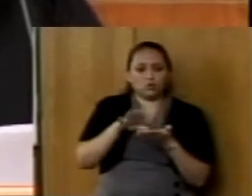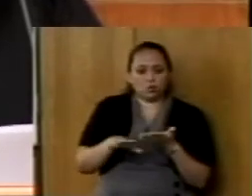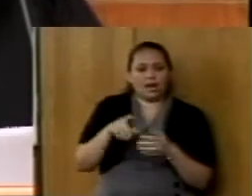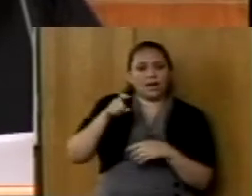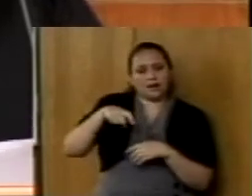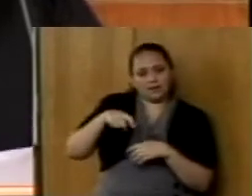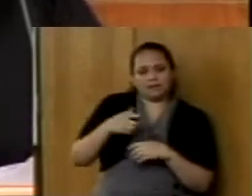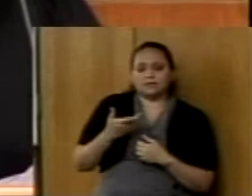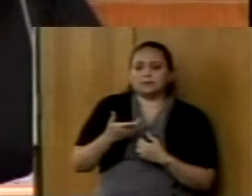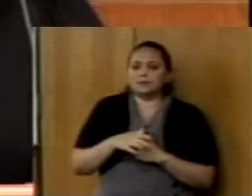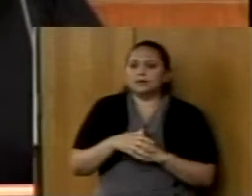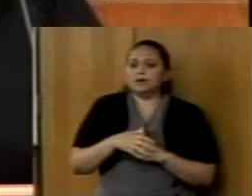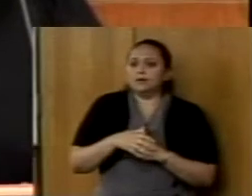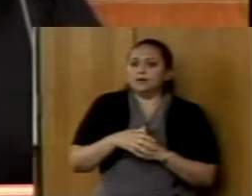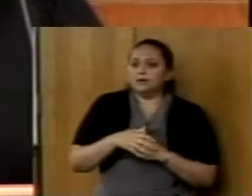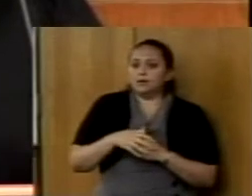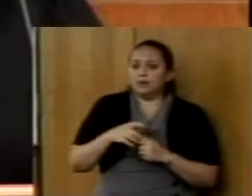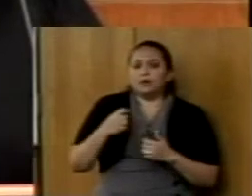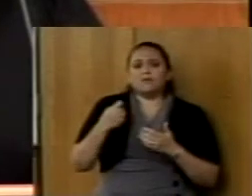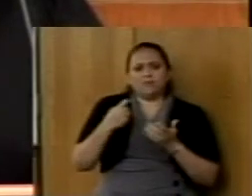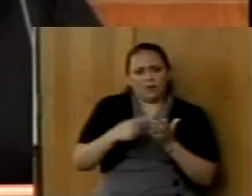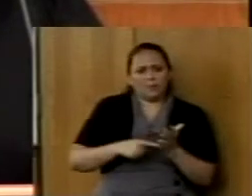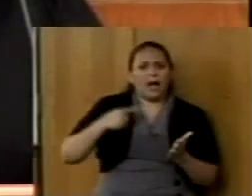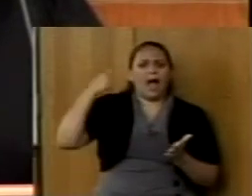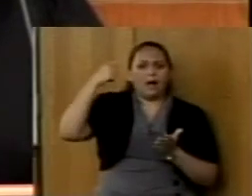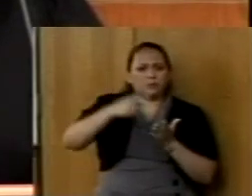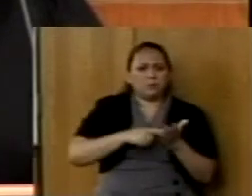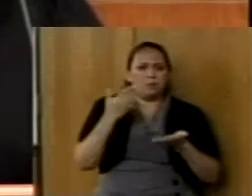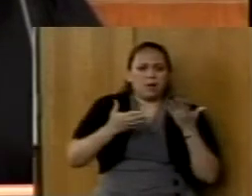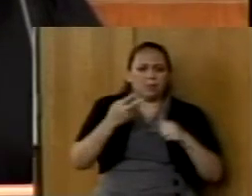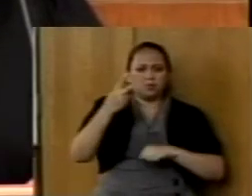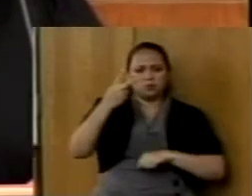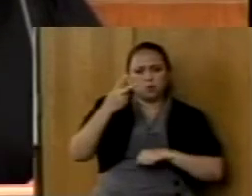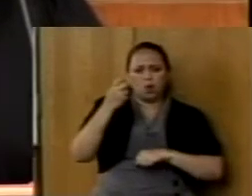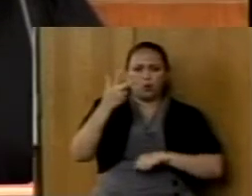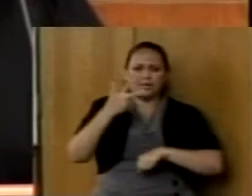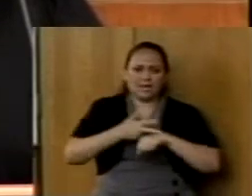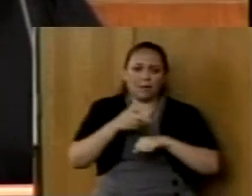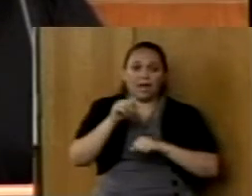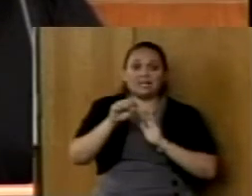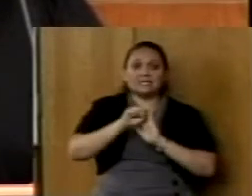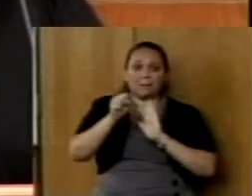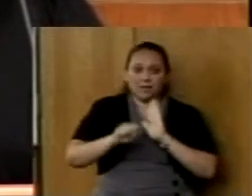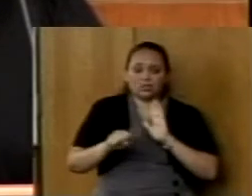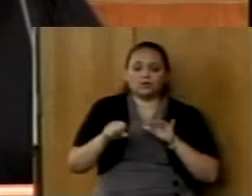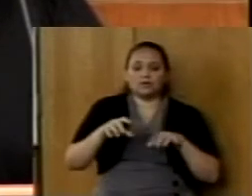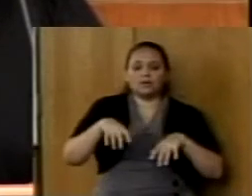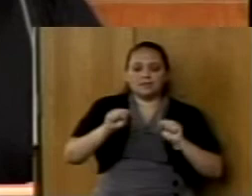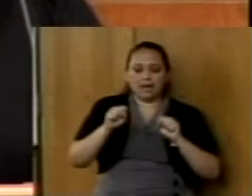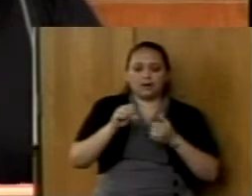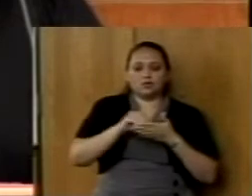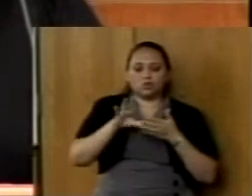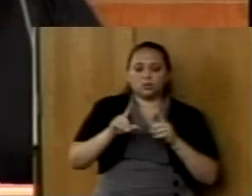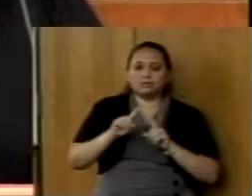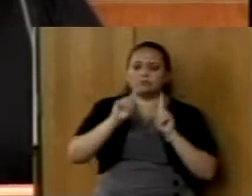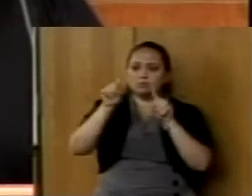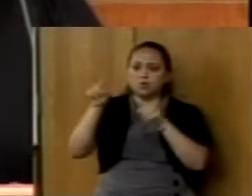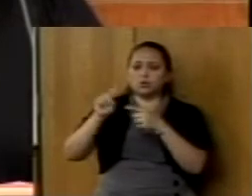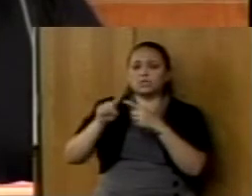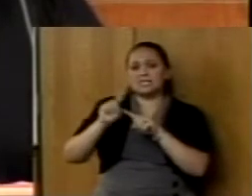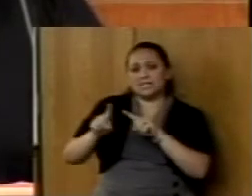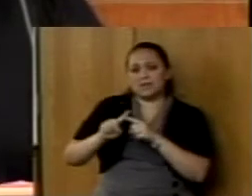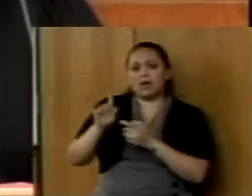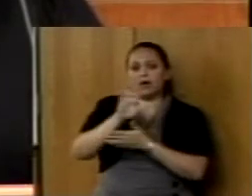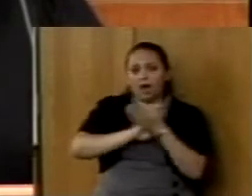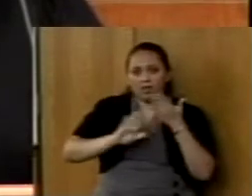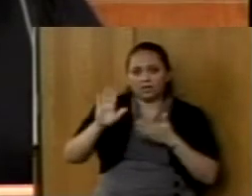needs. And from time to time, maybe about 2 or 3 times a semester, they take the students to different colleges or